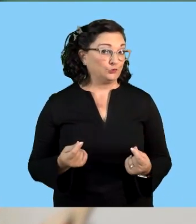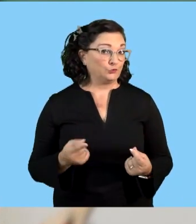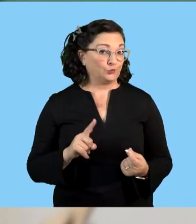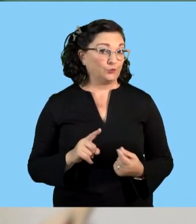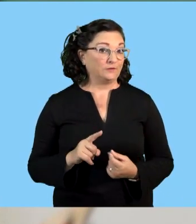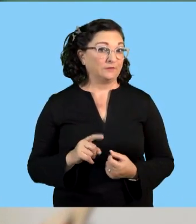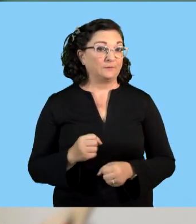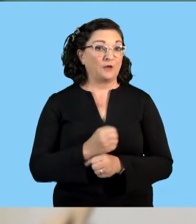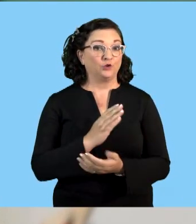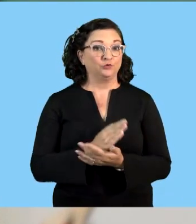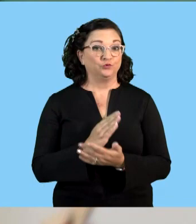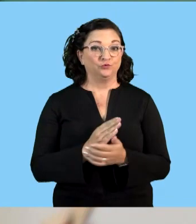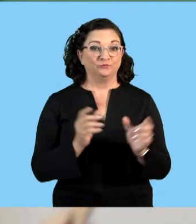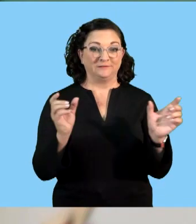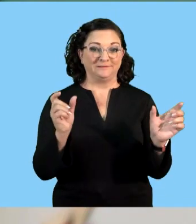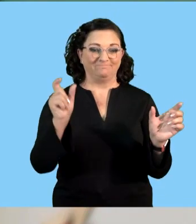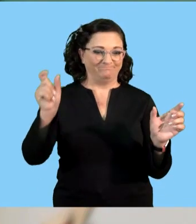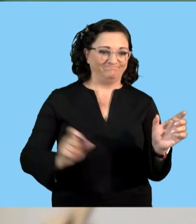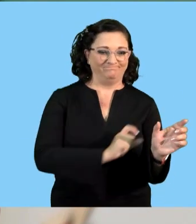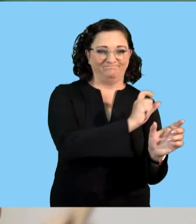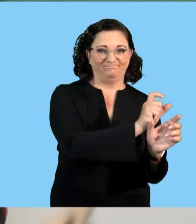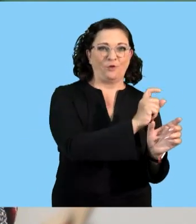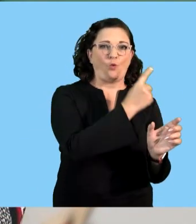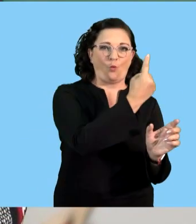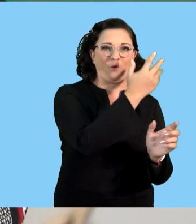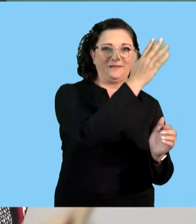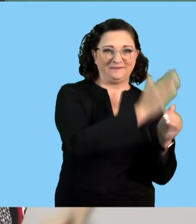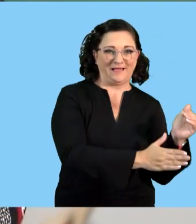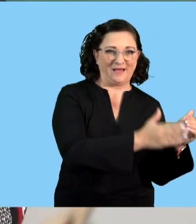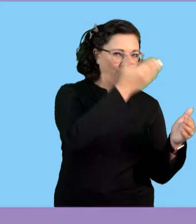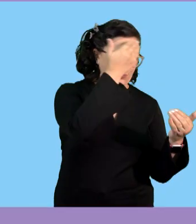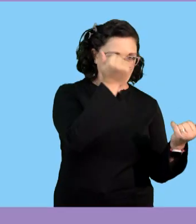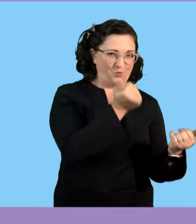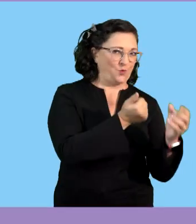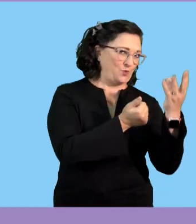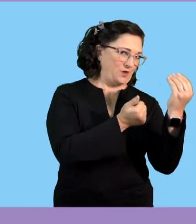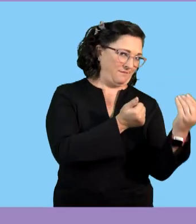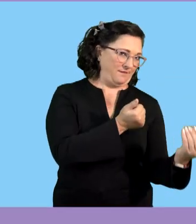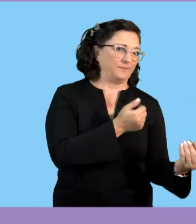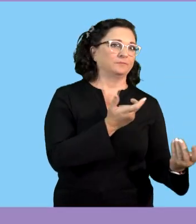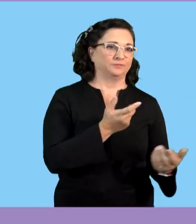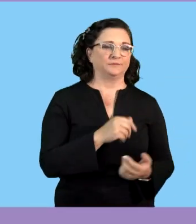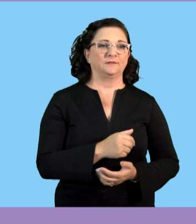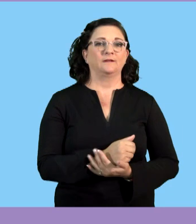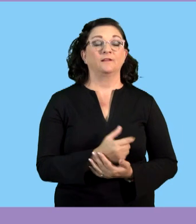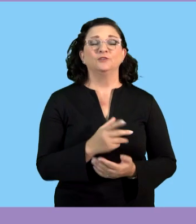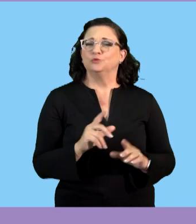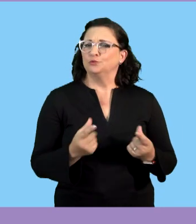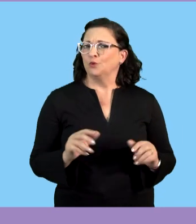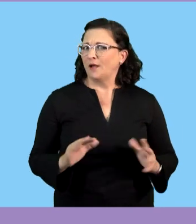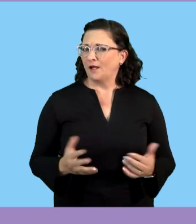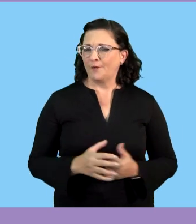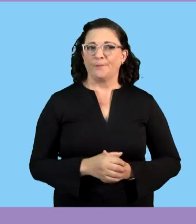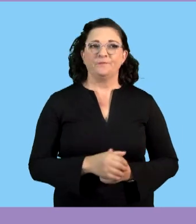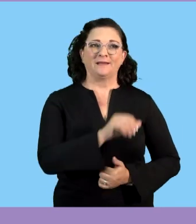to make sure that the unknown numbers are on one side of the equation. How are we going to do that? So on one side I